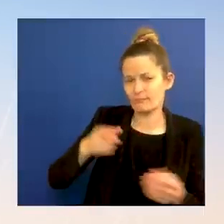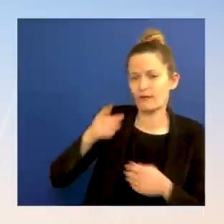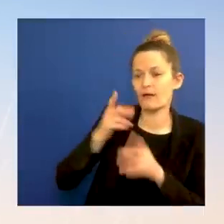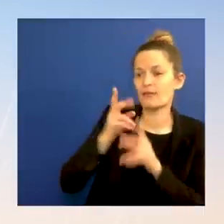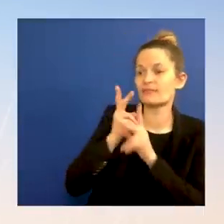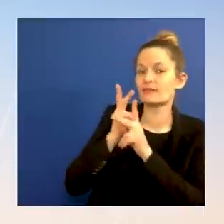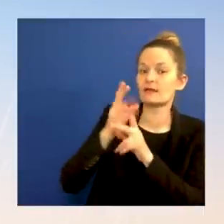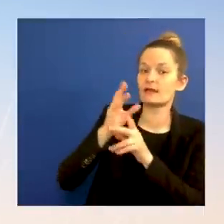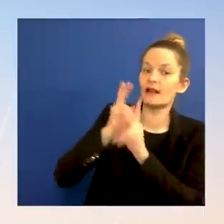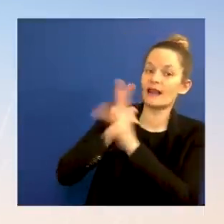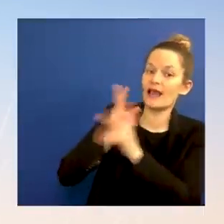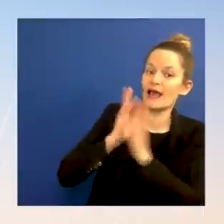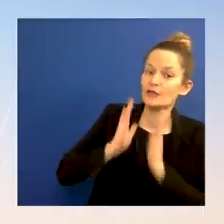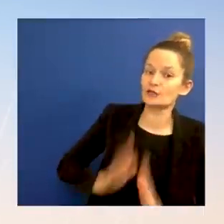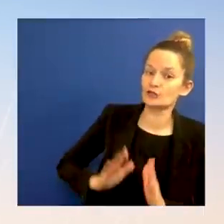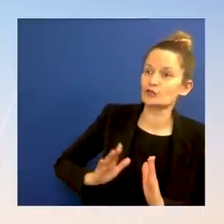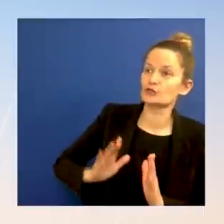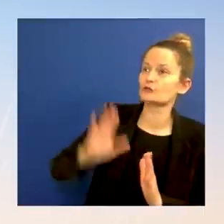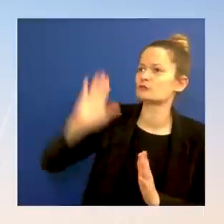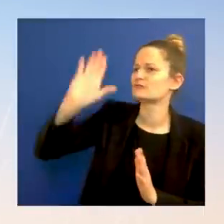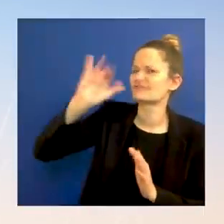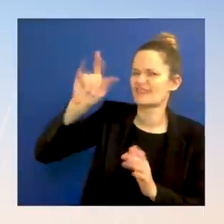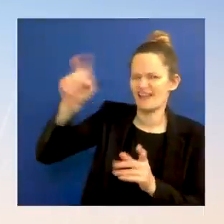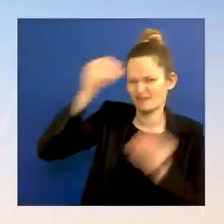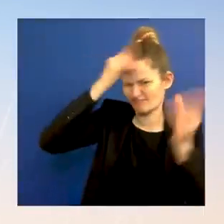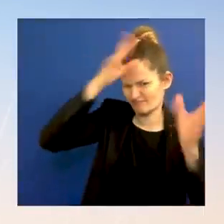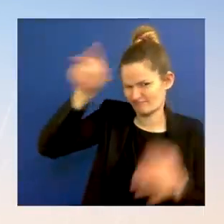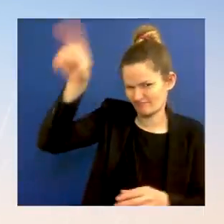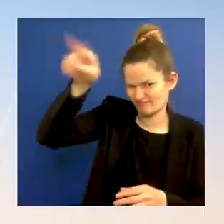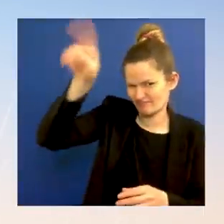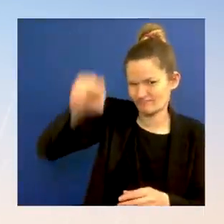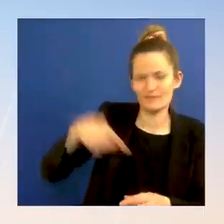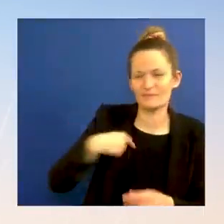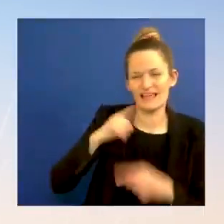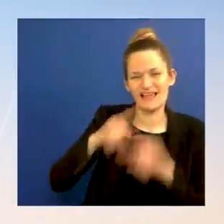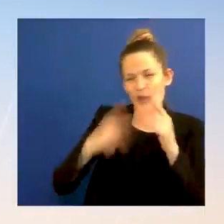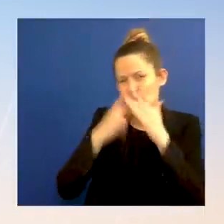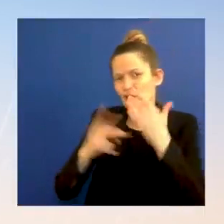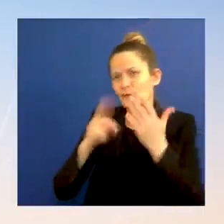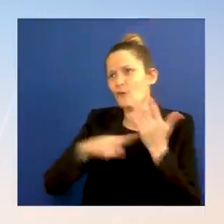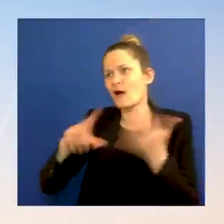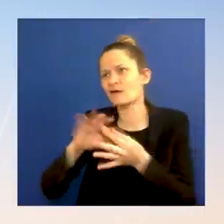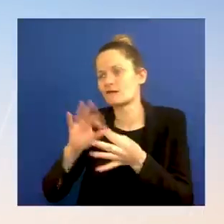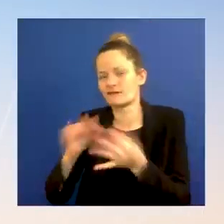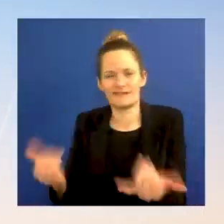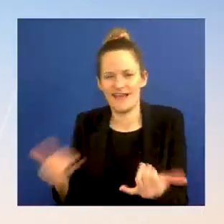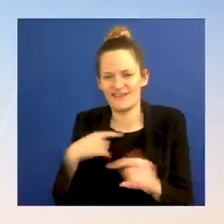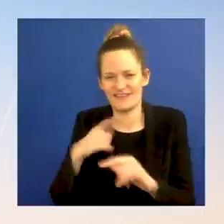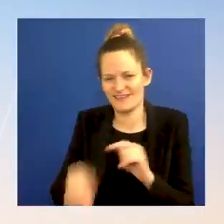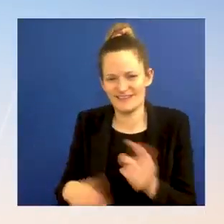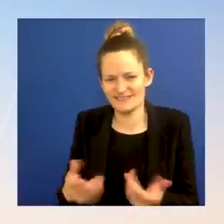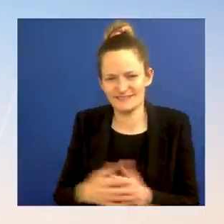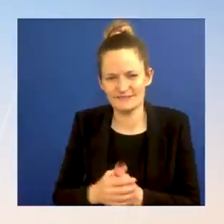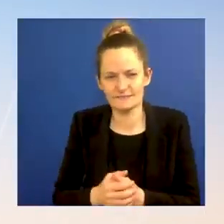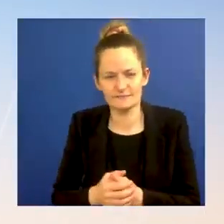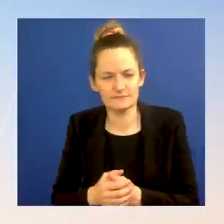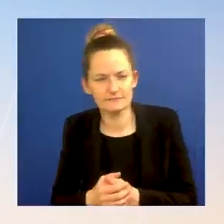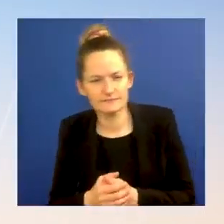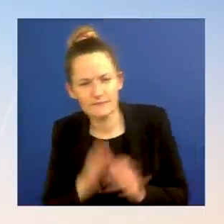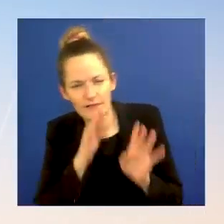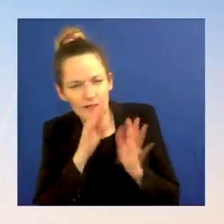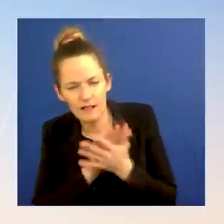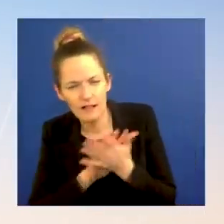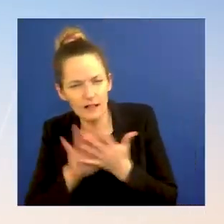time. Go ahead, Karen. Thanks, Jen. Since the mask rules here have changed. It's like hearing your voice on the, you know, answering machine. Go ahead.